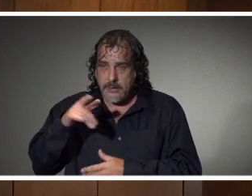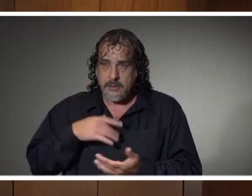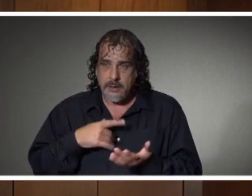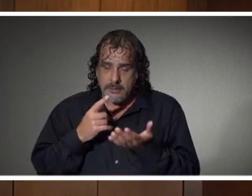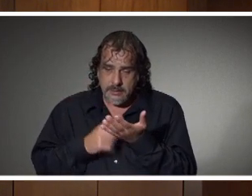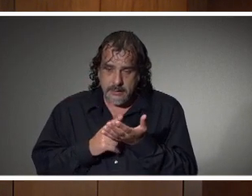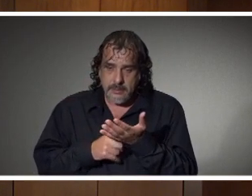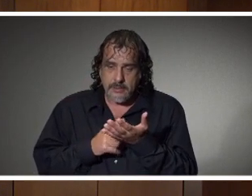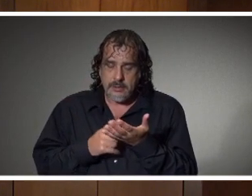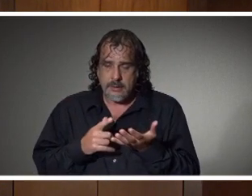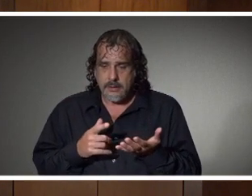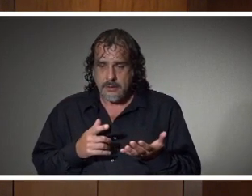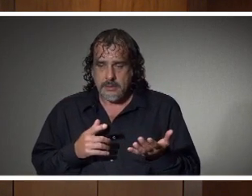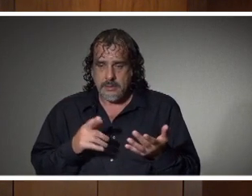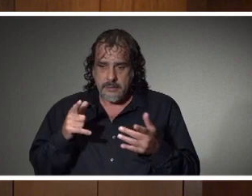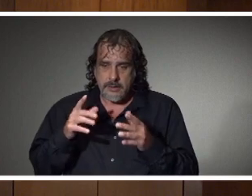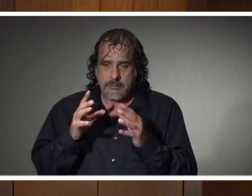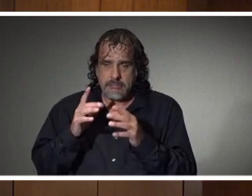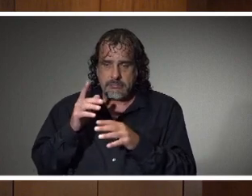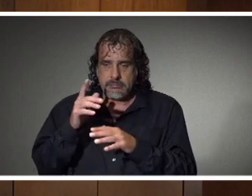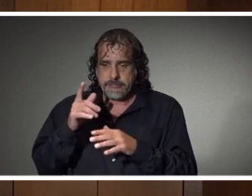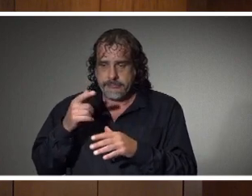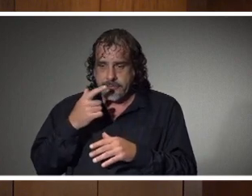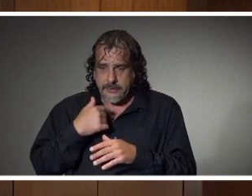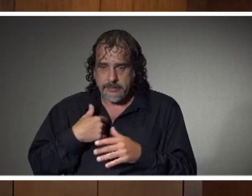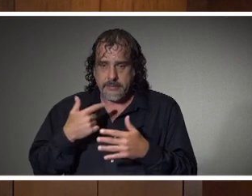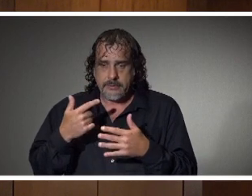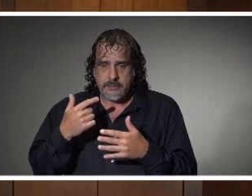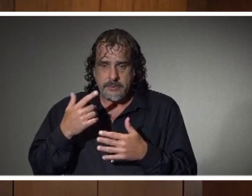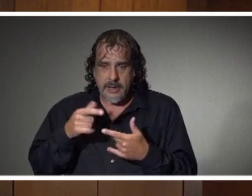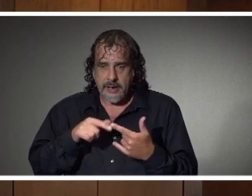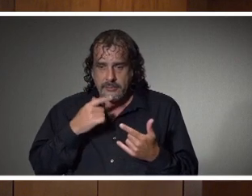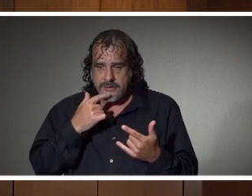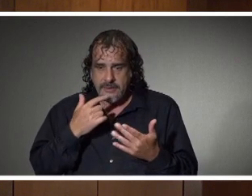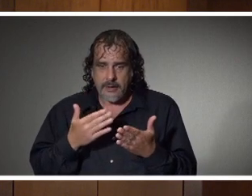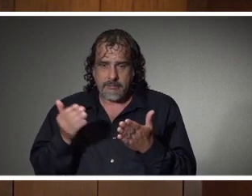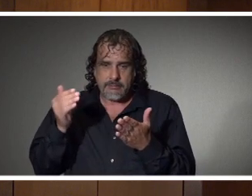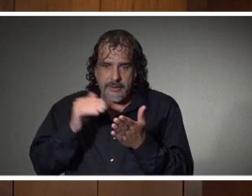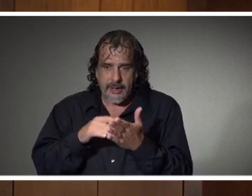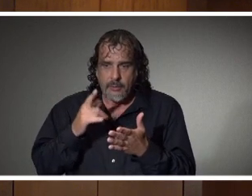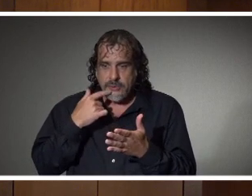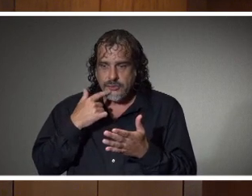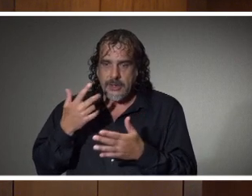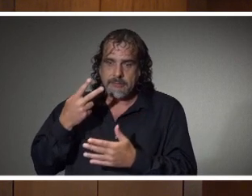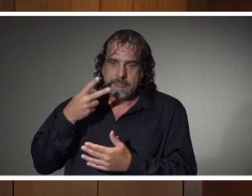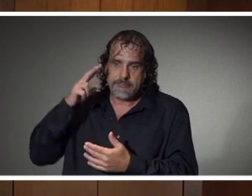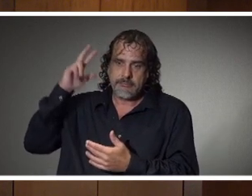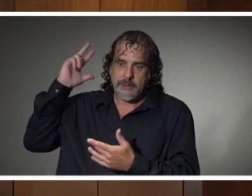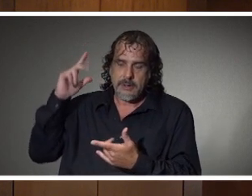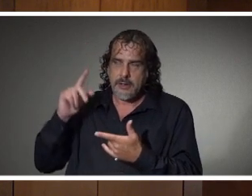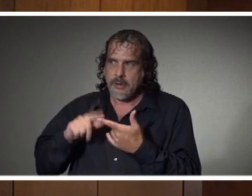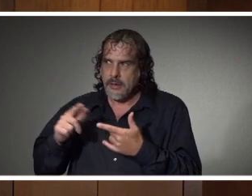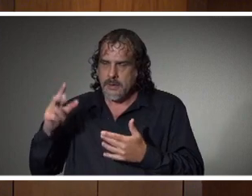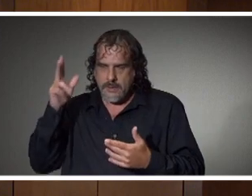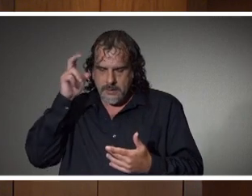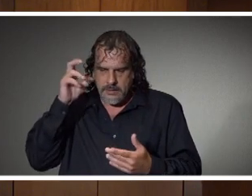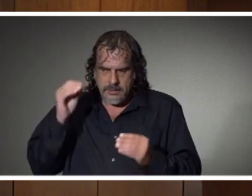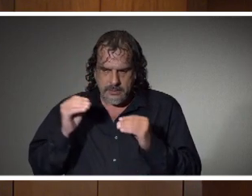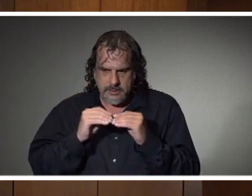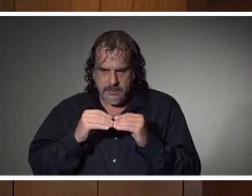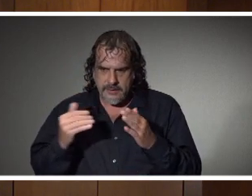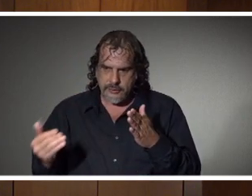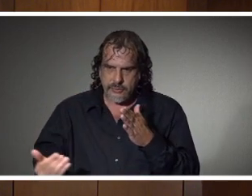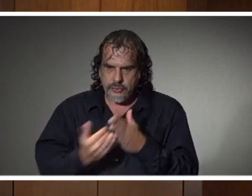these various news conferences, and I'm not trying to get you to reiterate something you might have said earlier in the week, but we're hearing more concerns about this new